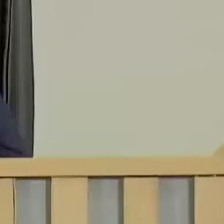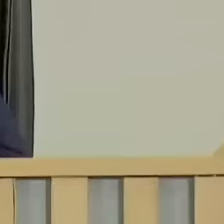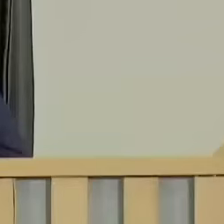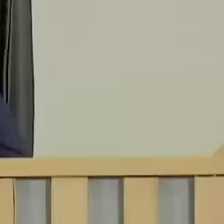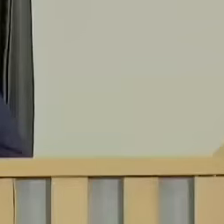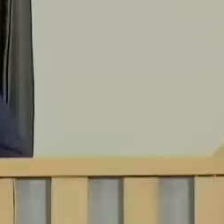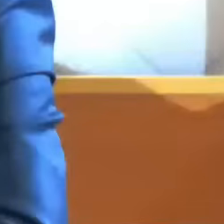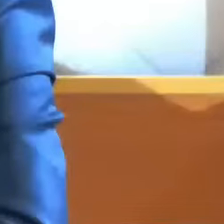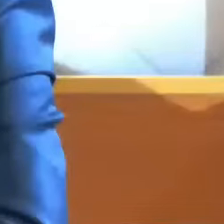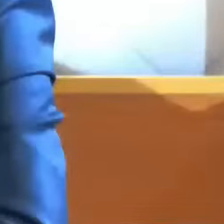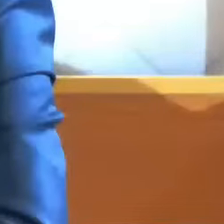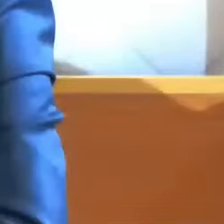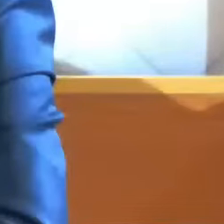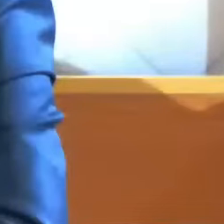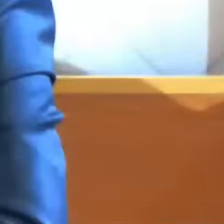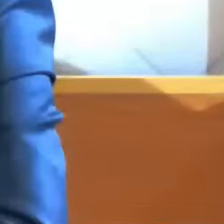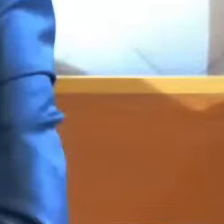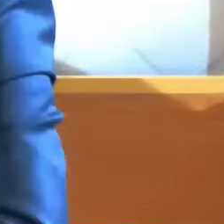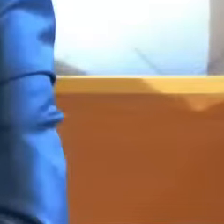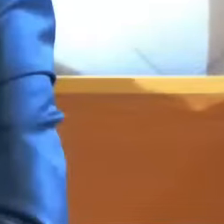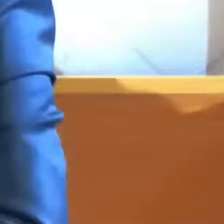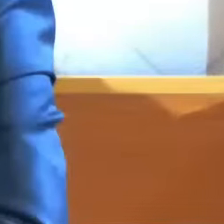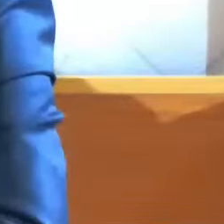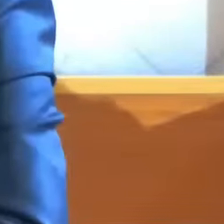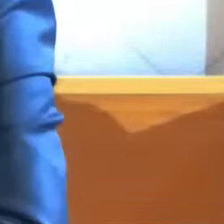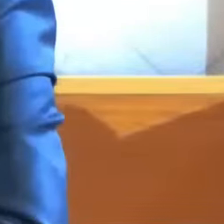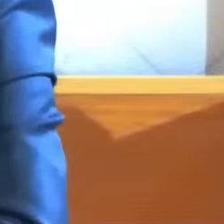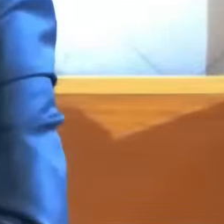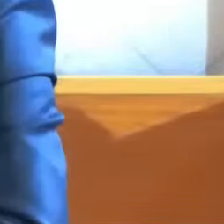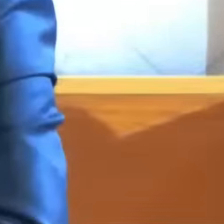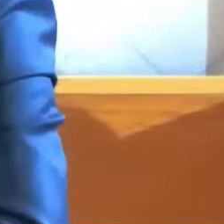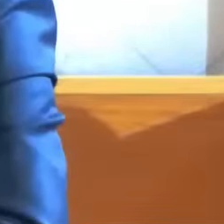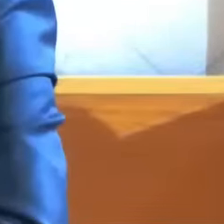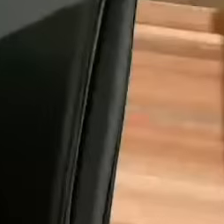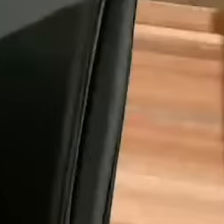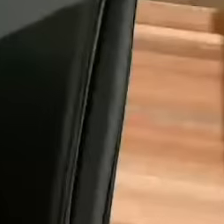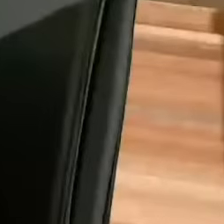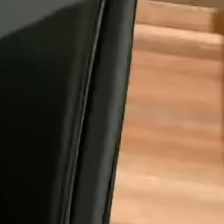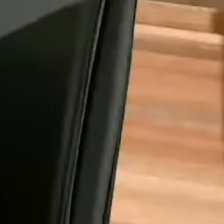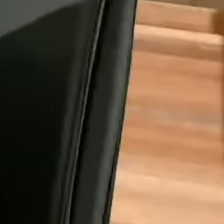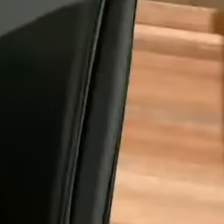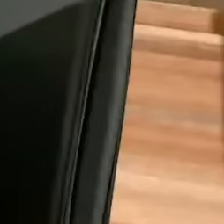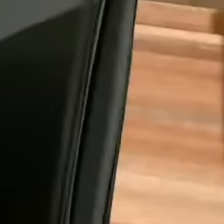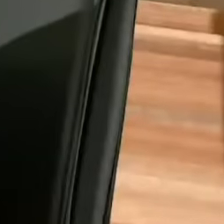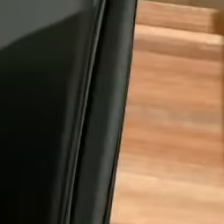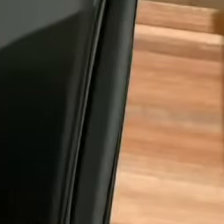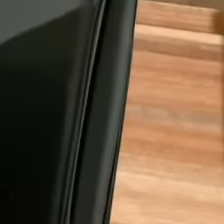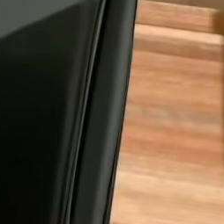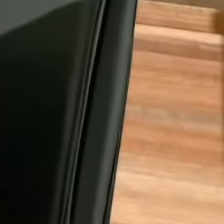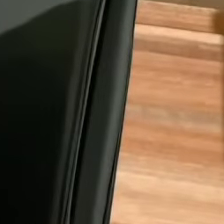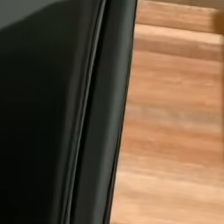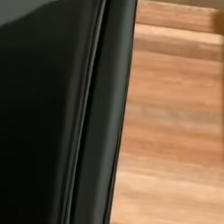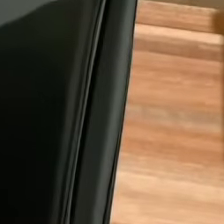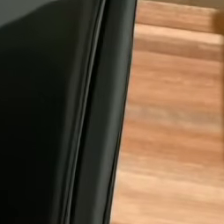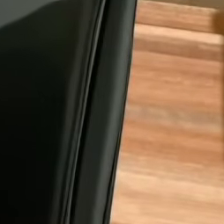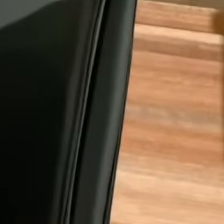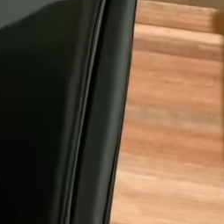to achieve the policy direction that he has provided? Can he tell you when you must